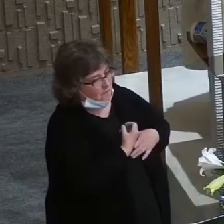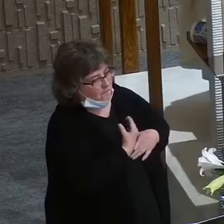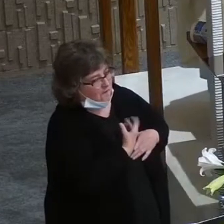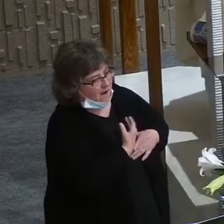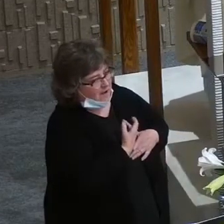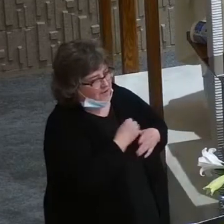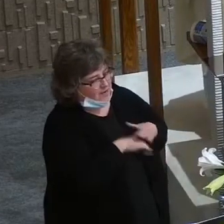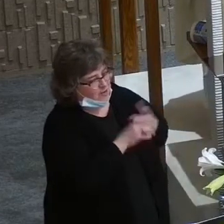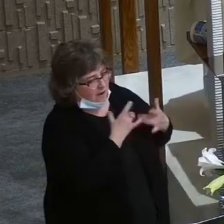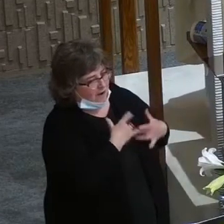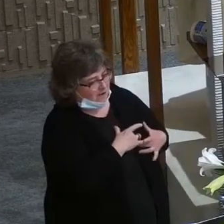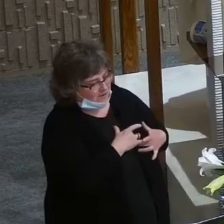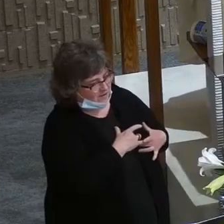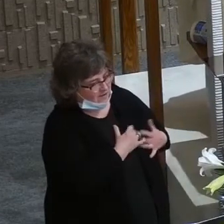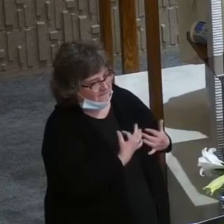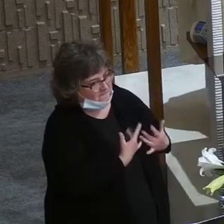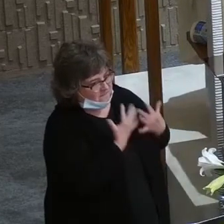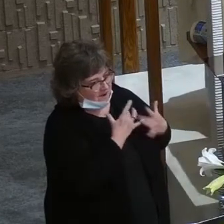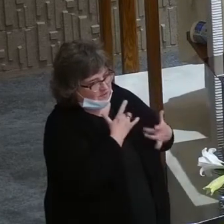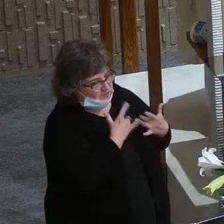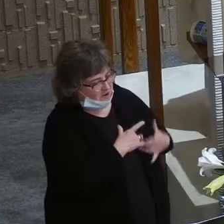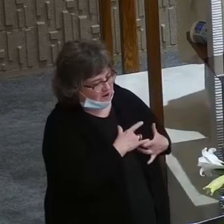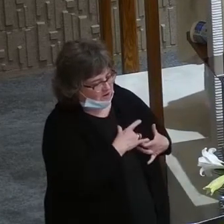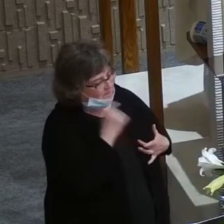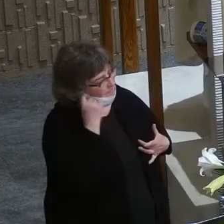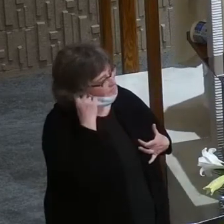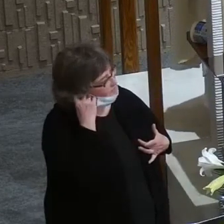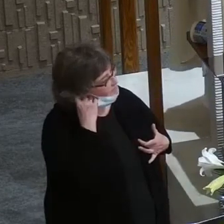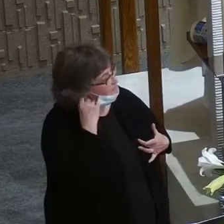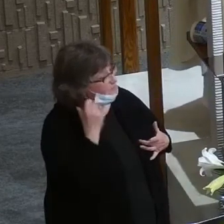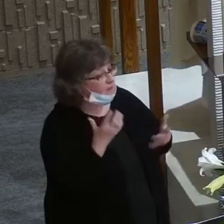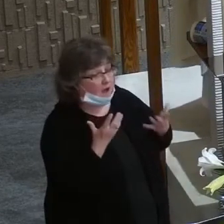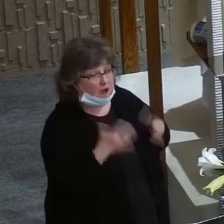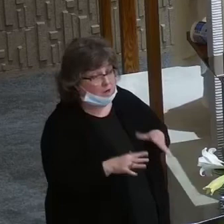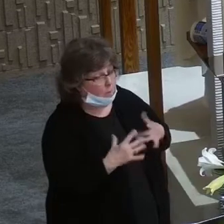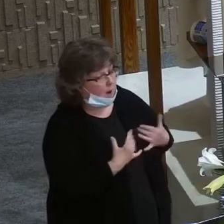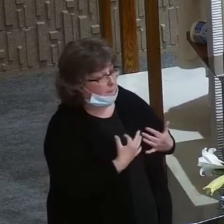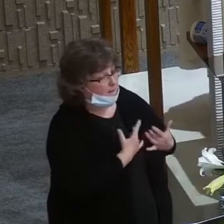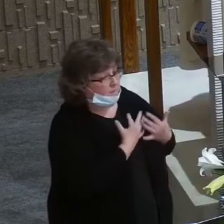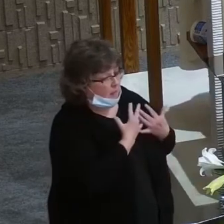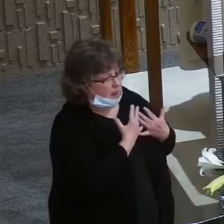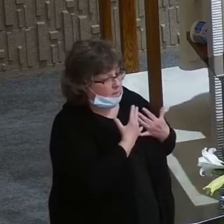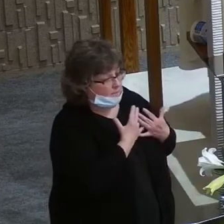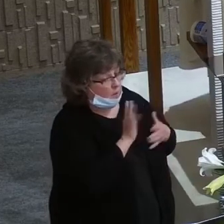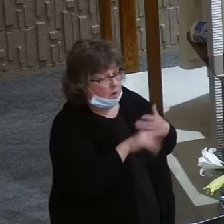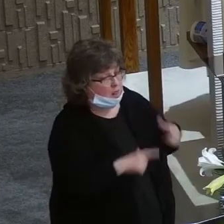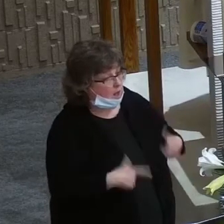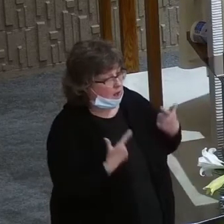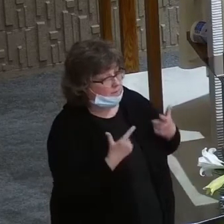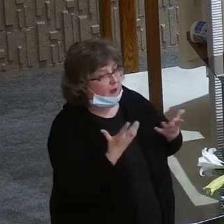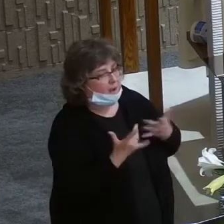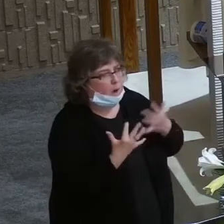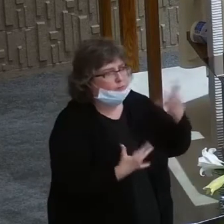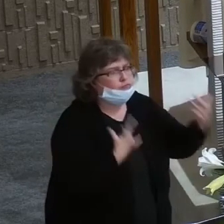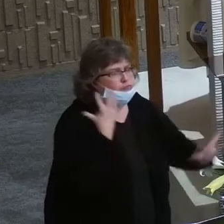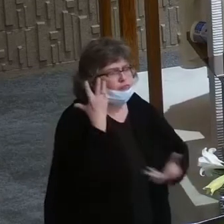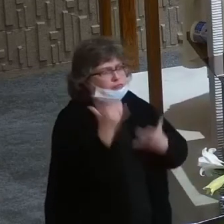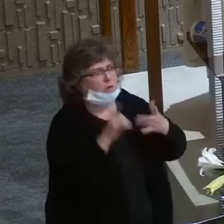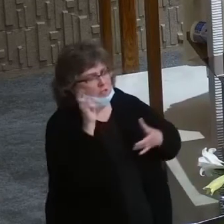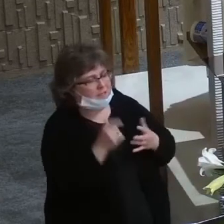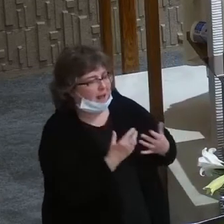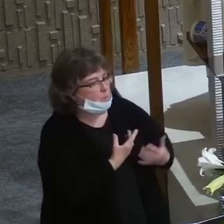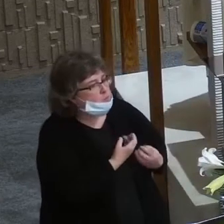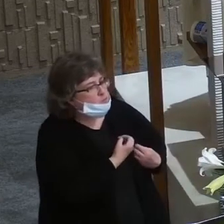Fire in your heart. Well, I don't want it just to be a flame for the rest of your life. I want a blazing